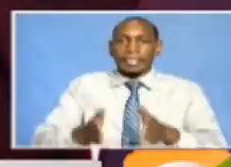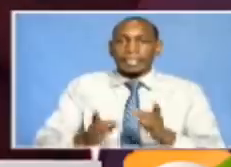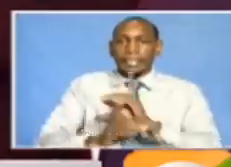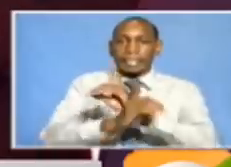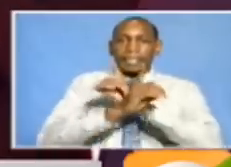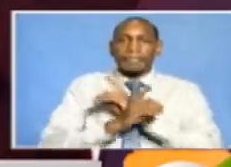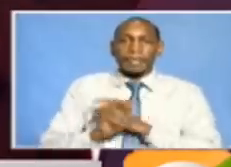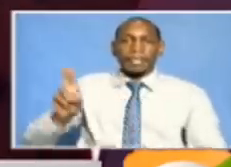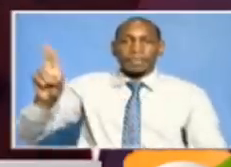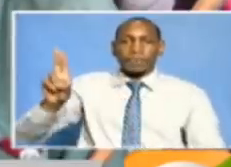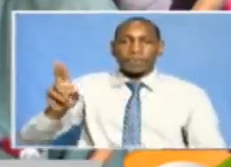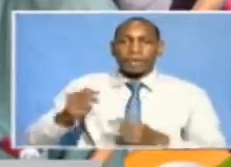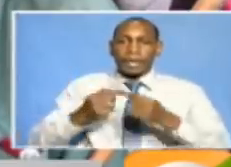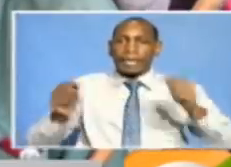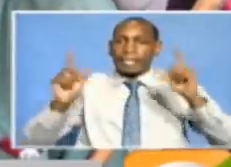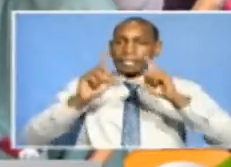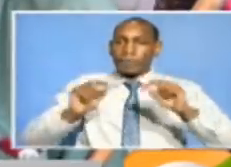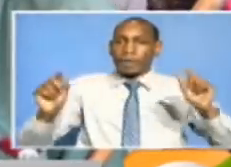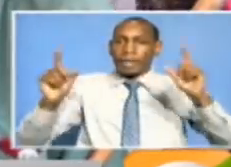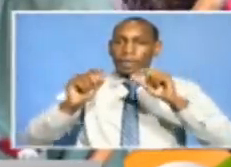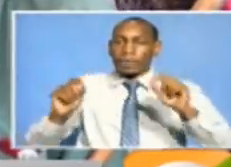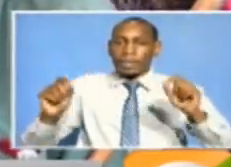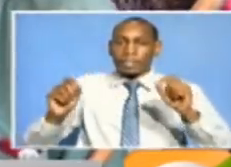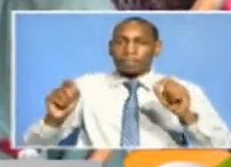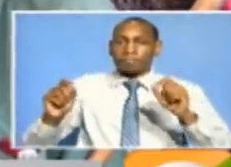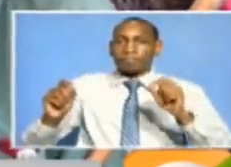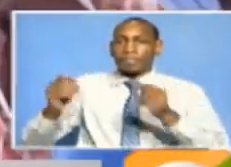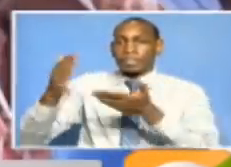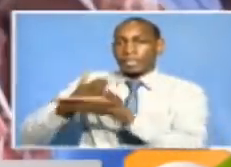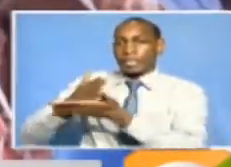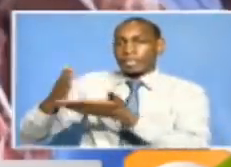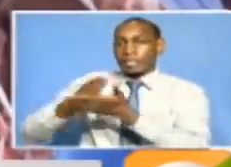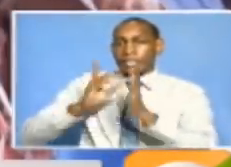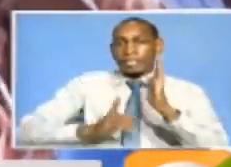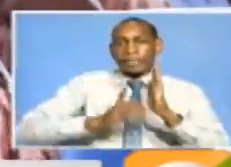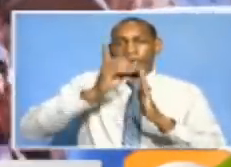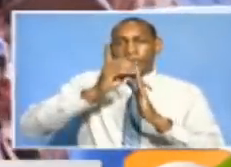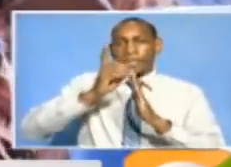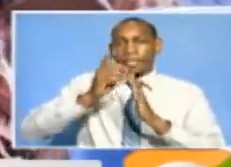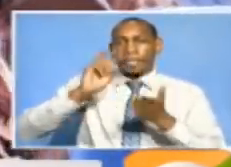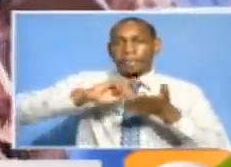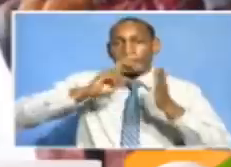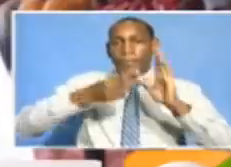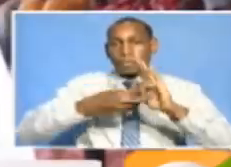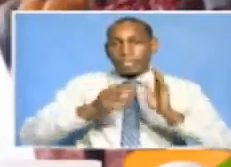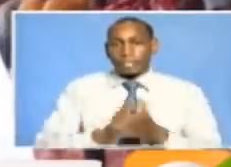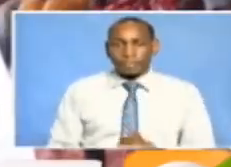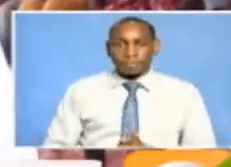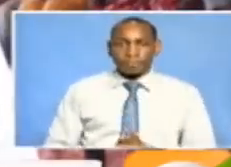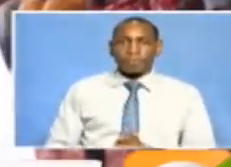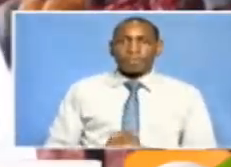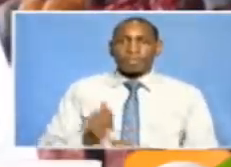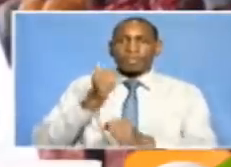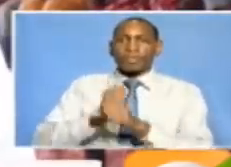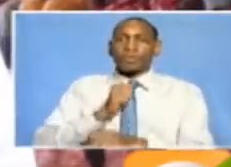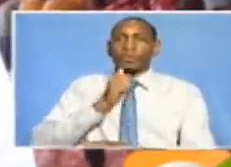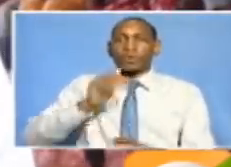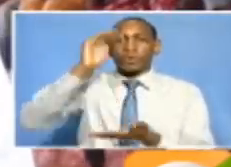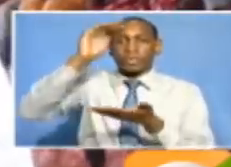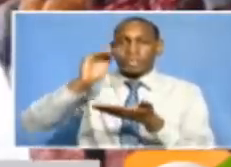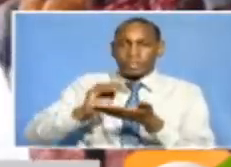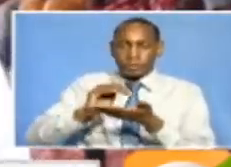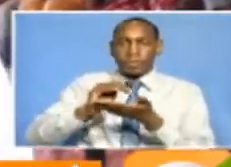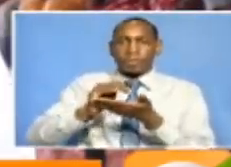defended Kenyatta against allegations of bias in the sharing of development projects. So do not reduce the President